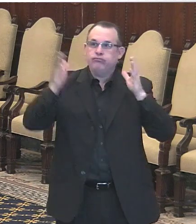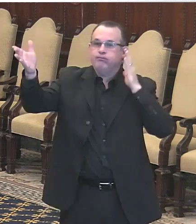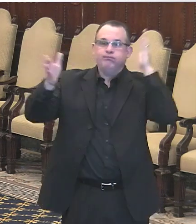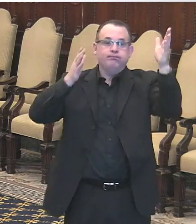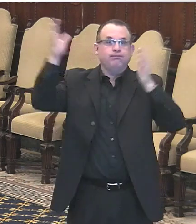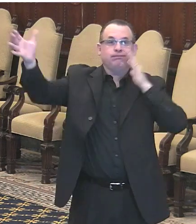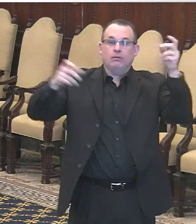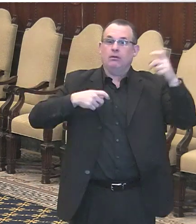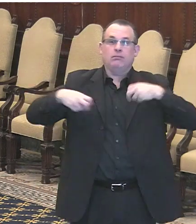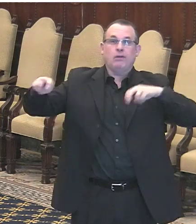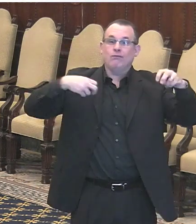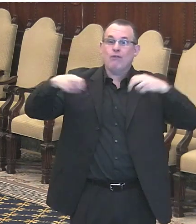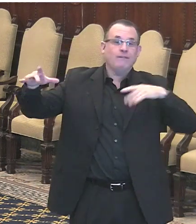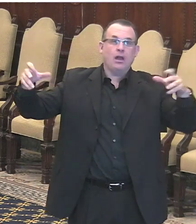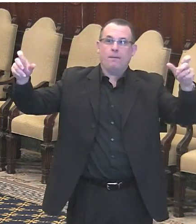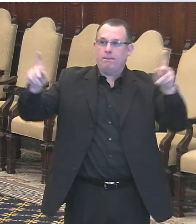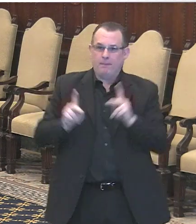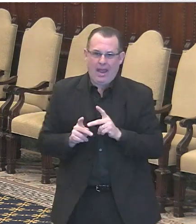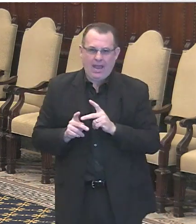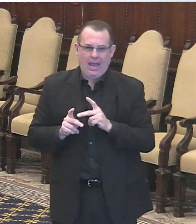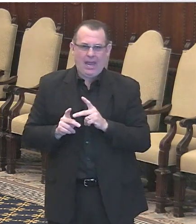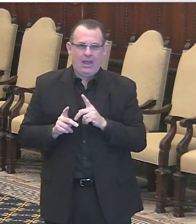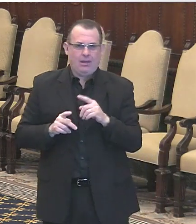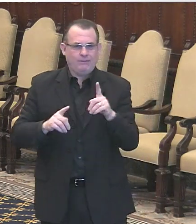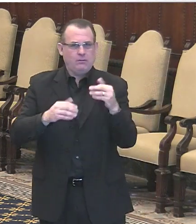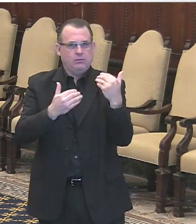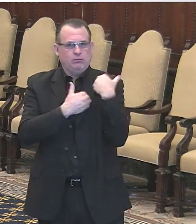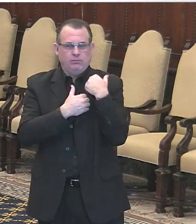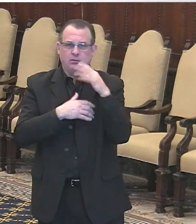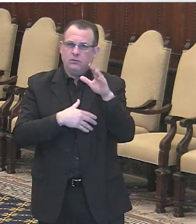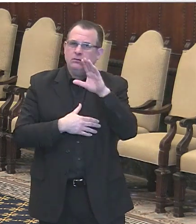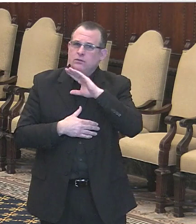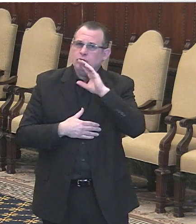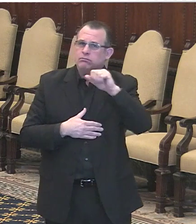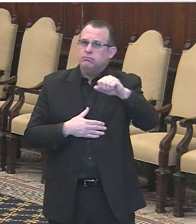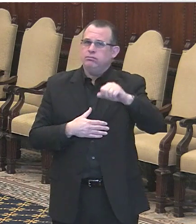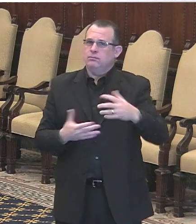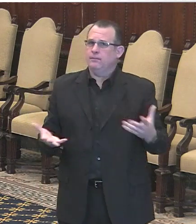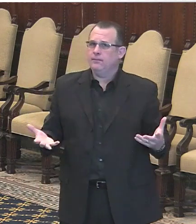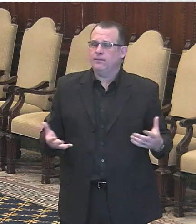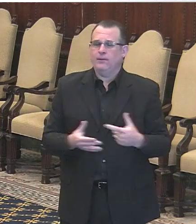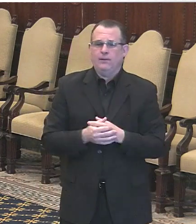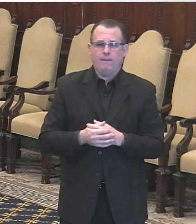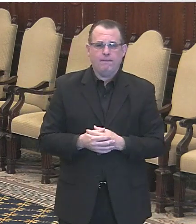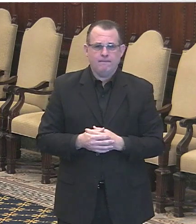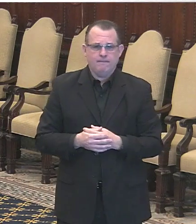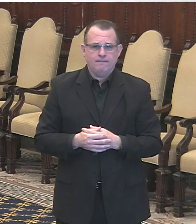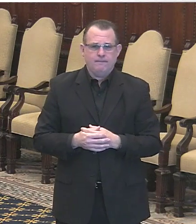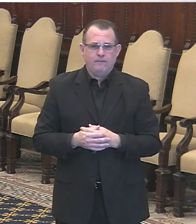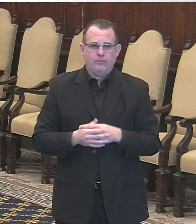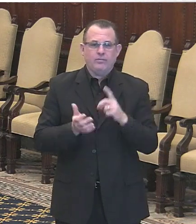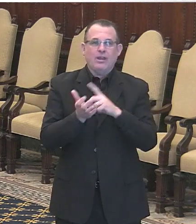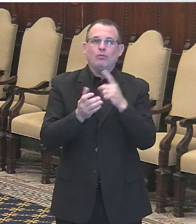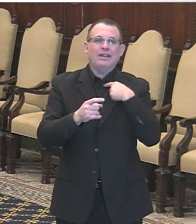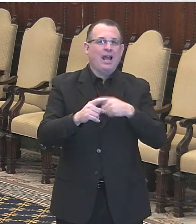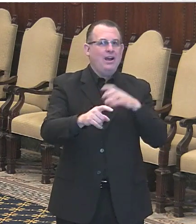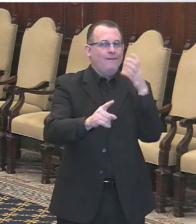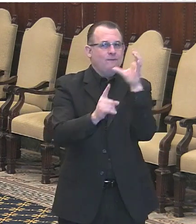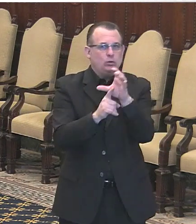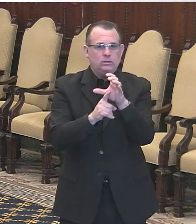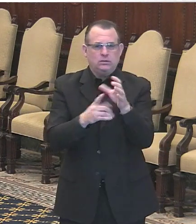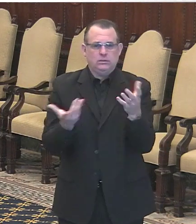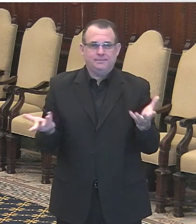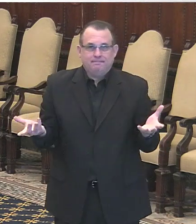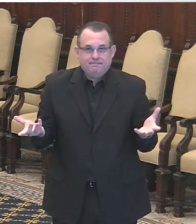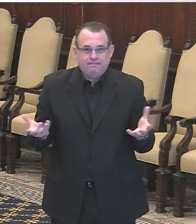personal responsibility, I think is where the frustration is coming. We don't have any way of enforcing that. And so all